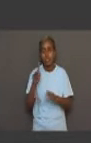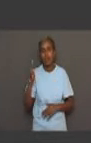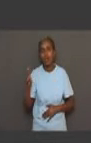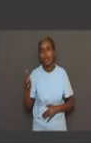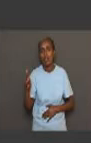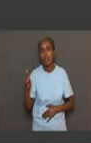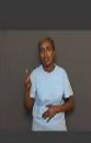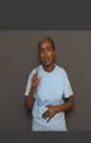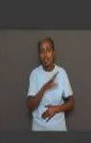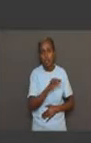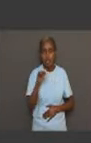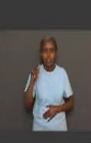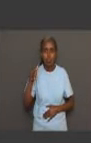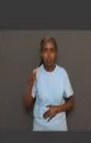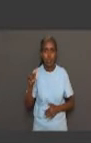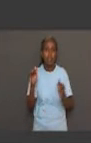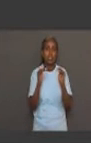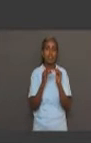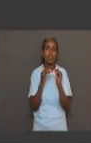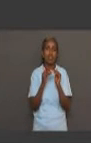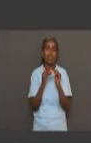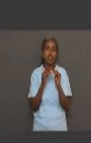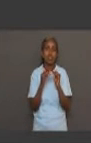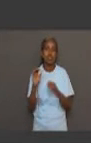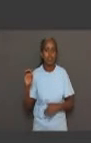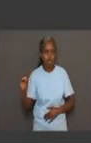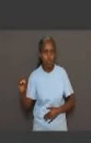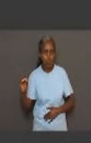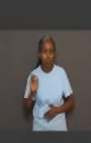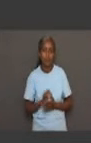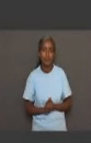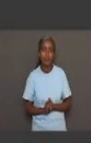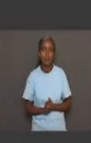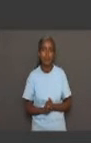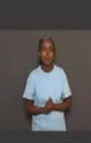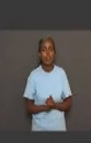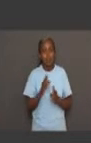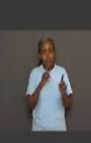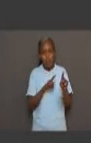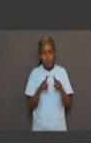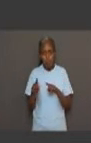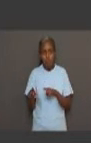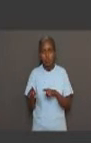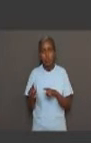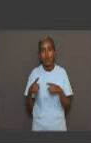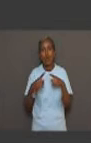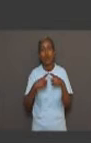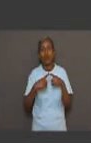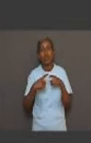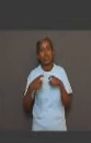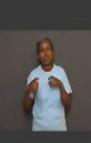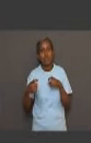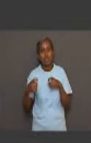1 and y equals 0, which also